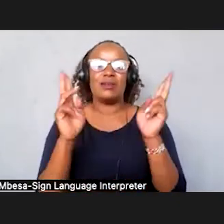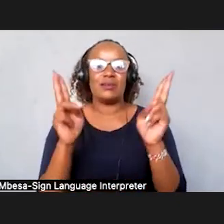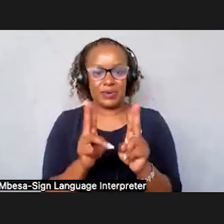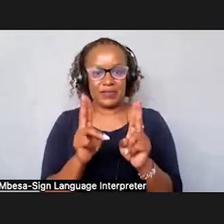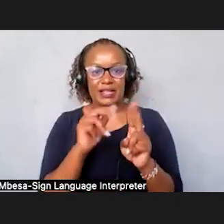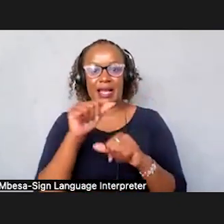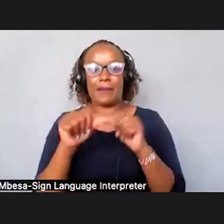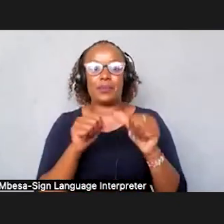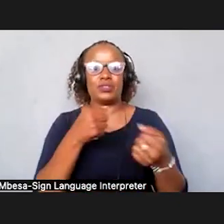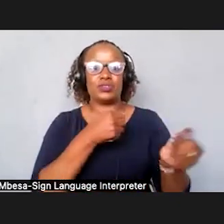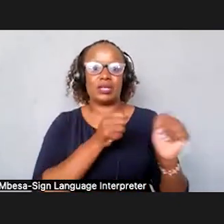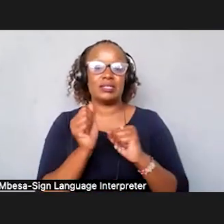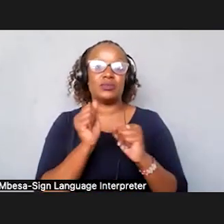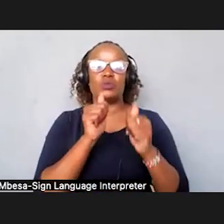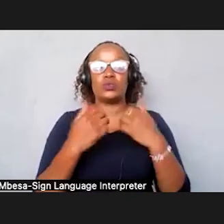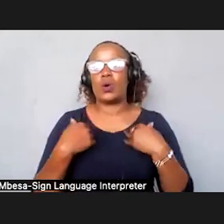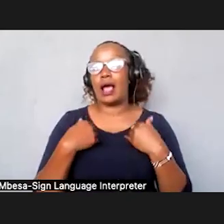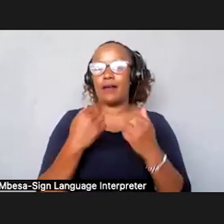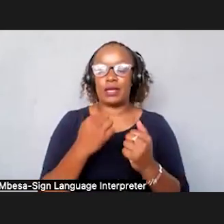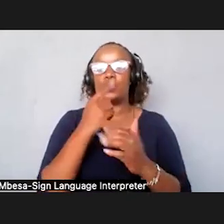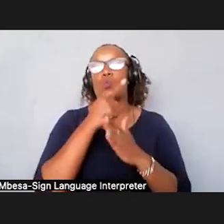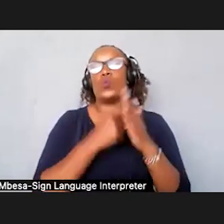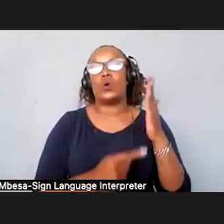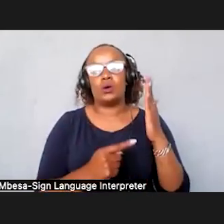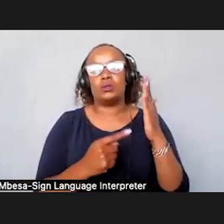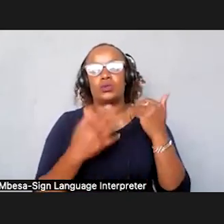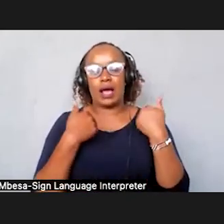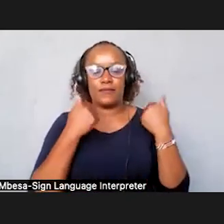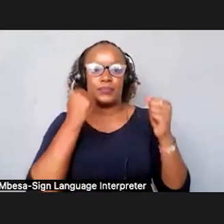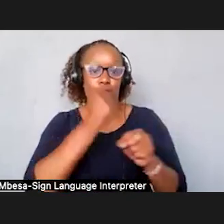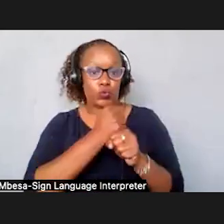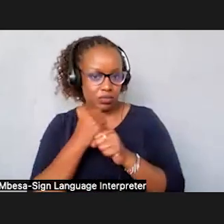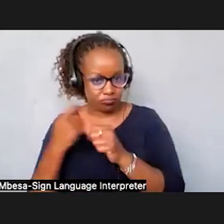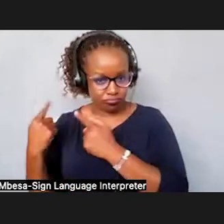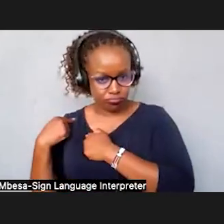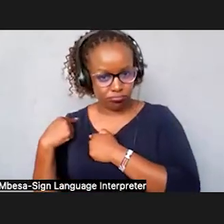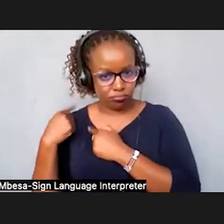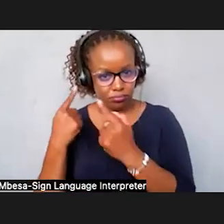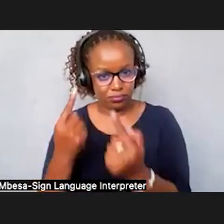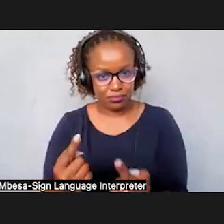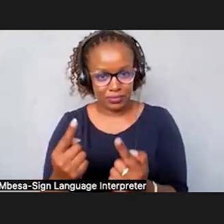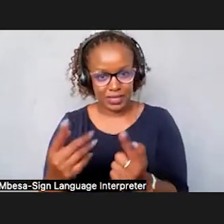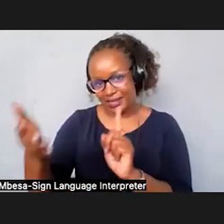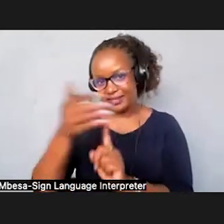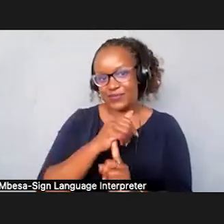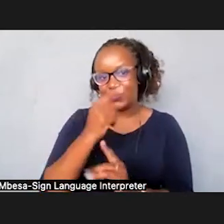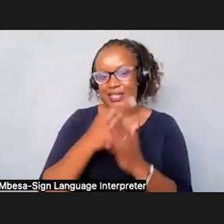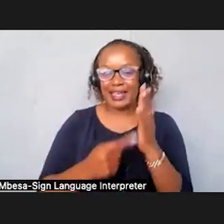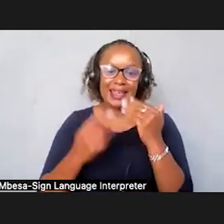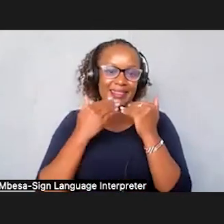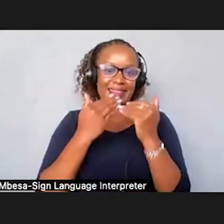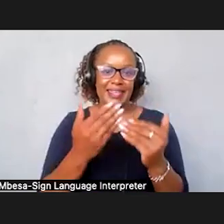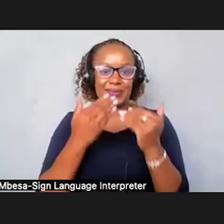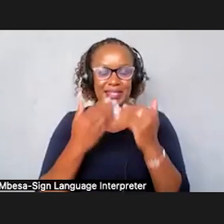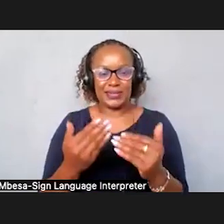what you've been putting in place and where you are at so far. And once again, thank you very, very much for the good work that